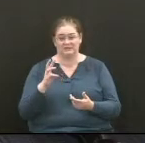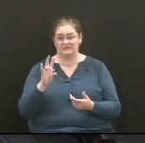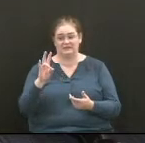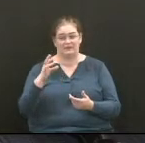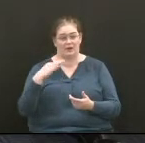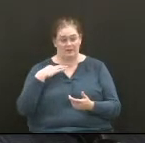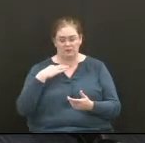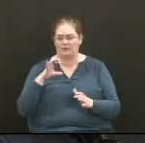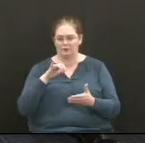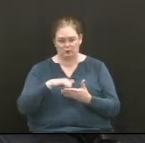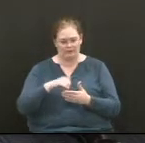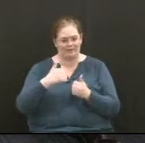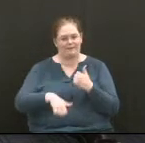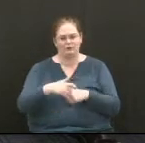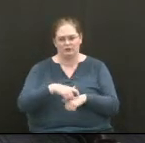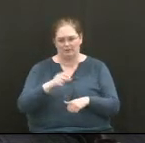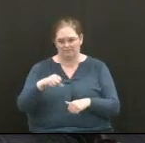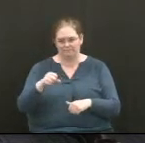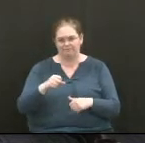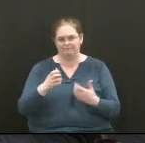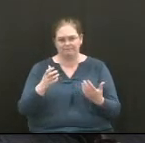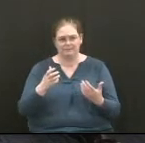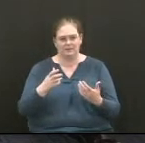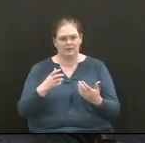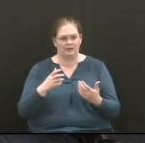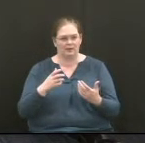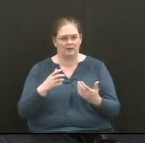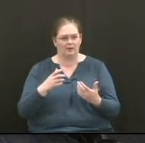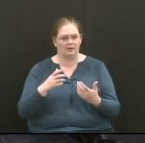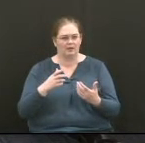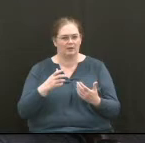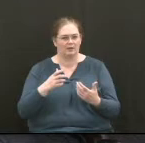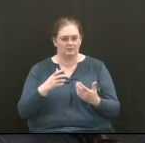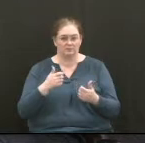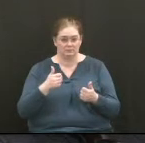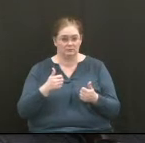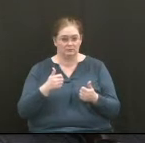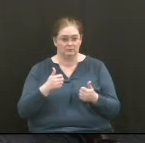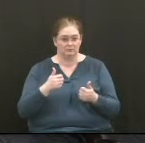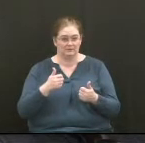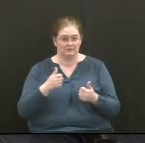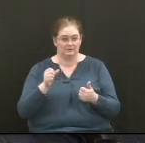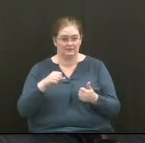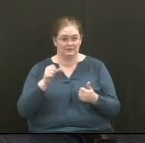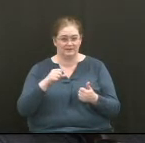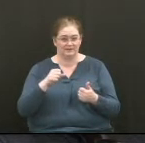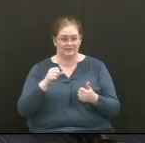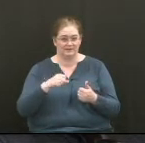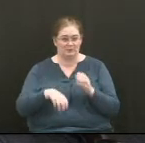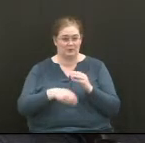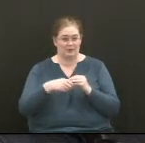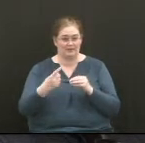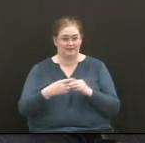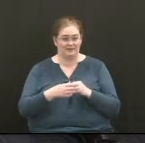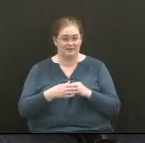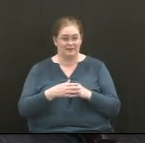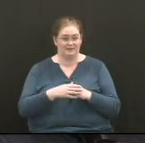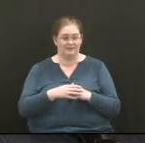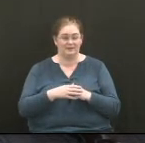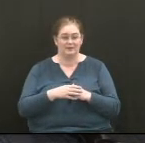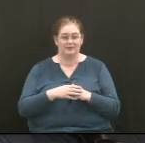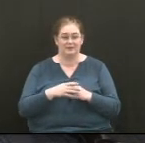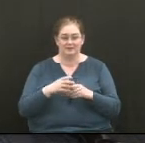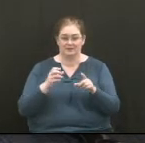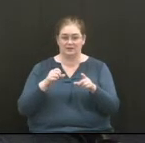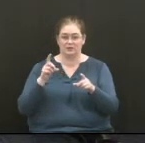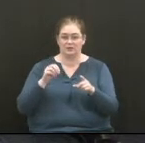so we have to kind of do that every time. And I know that I see our chief clerk getting up, so you know, want to add something? Or I do. I just want to